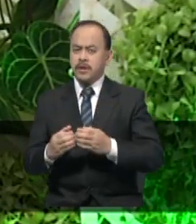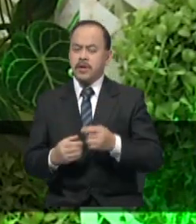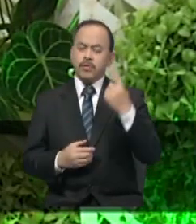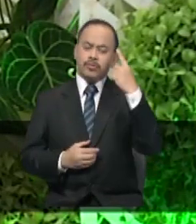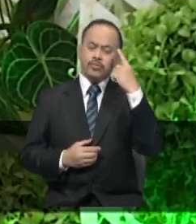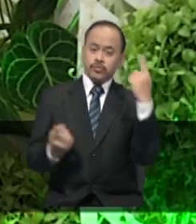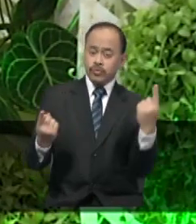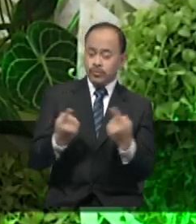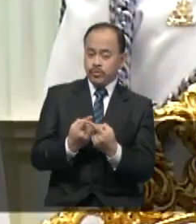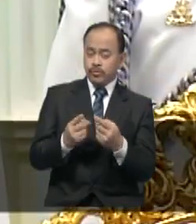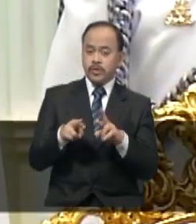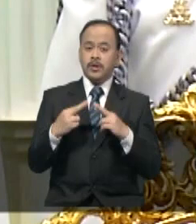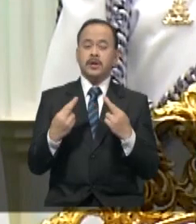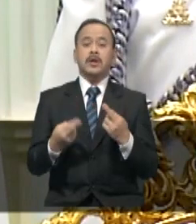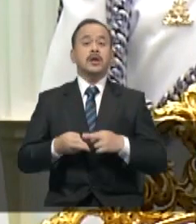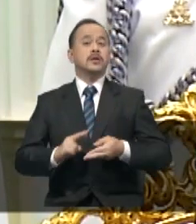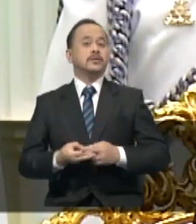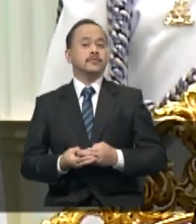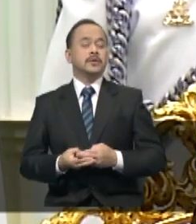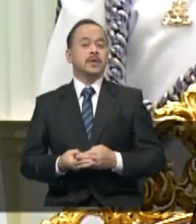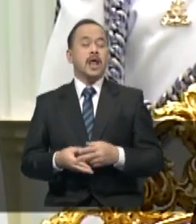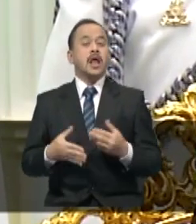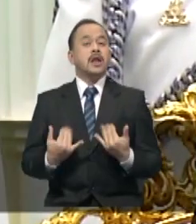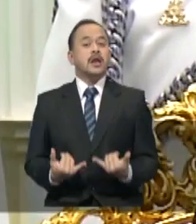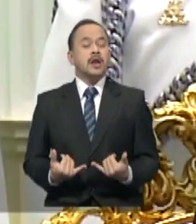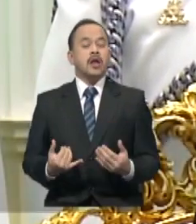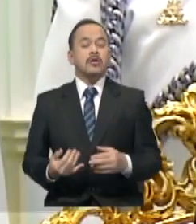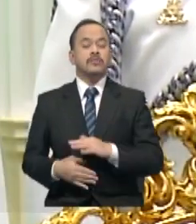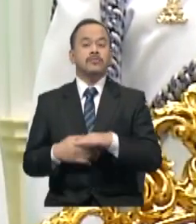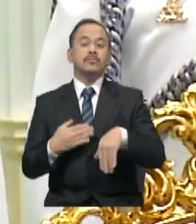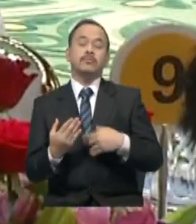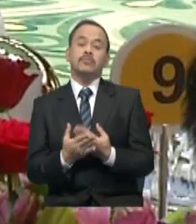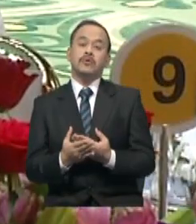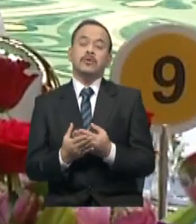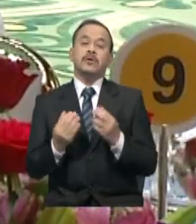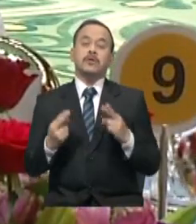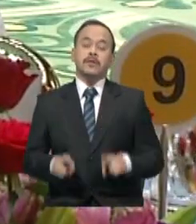relations. And our people have goodwill towards each other.